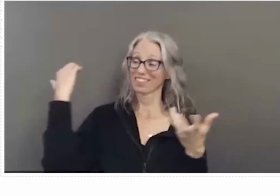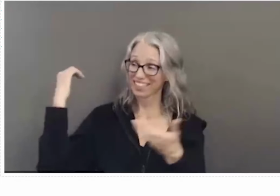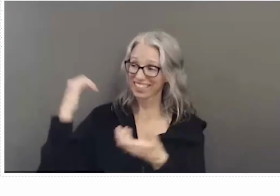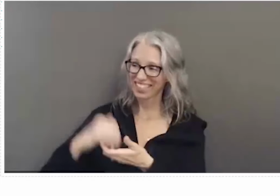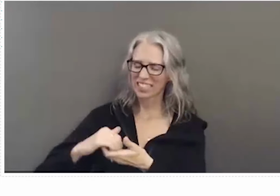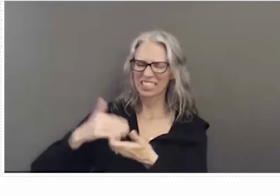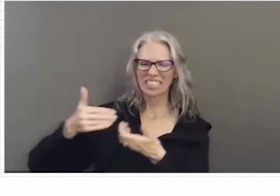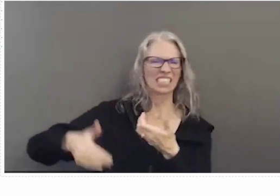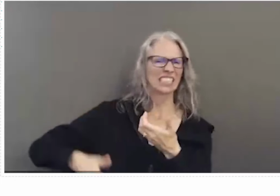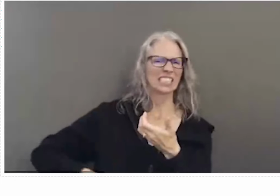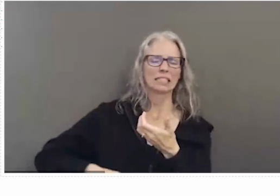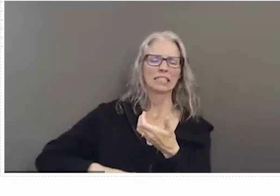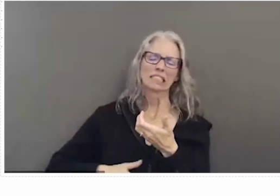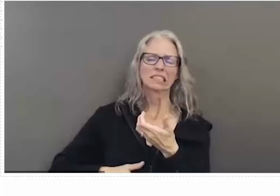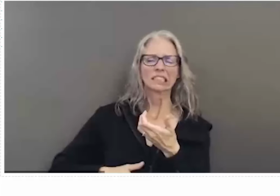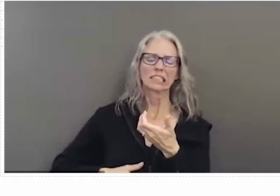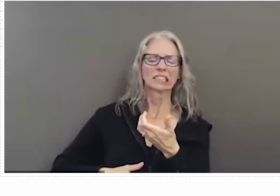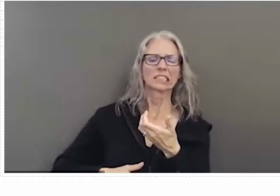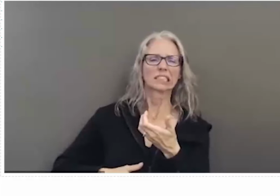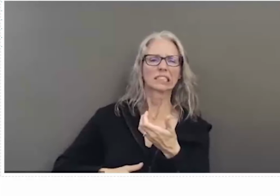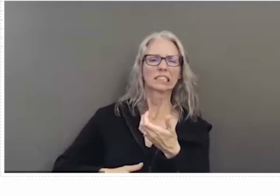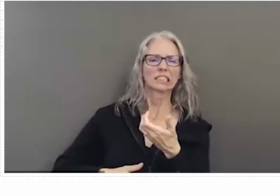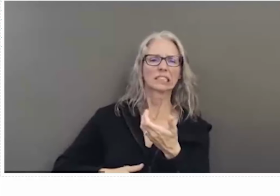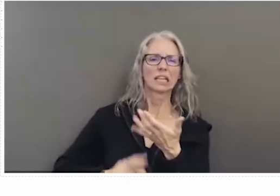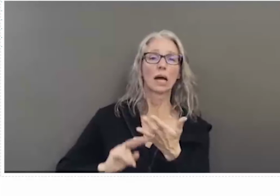then as an organization, as a leader, then